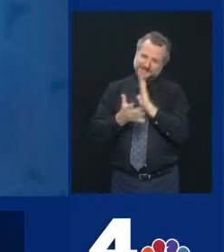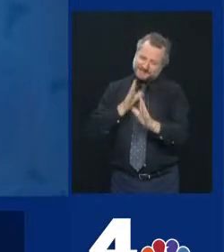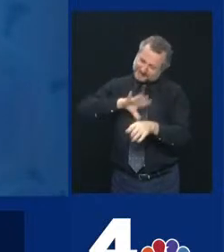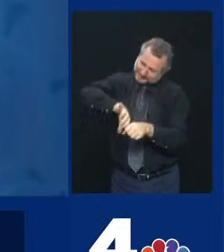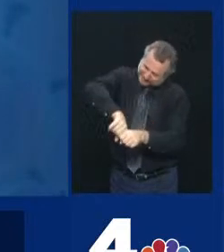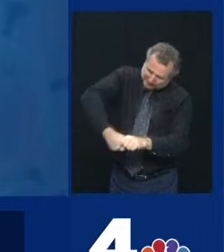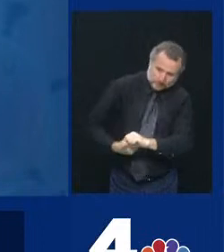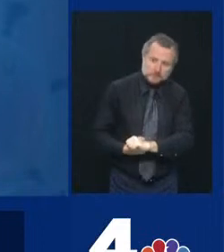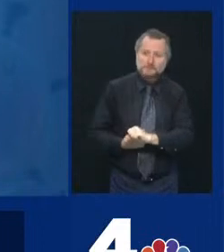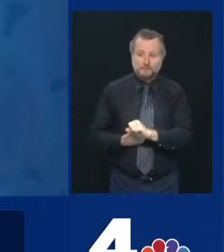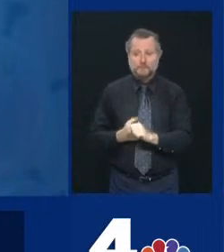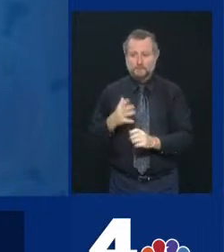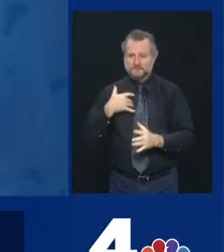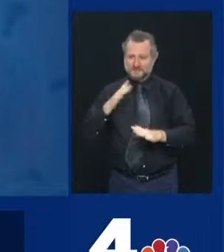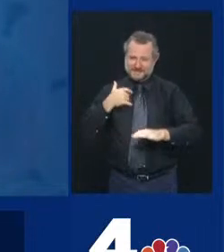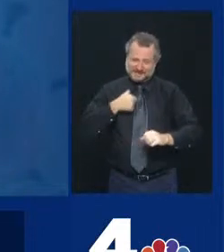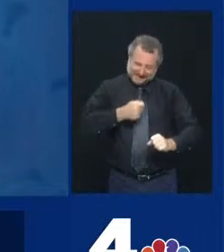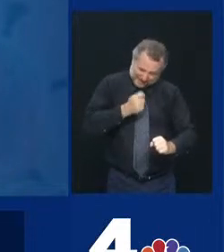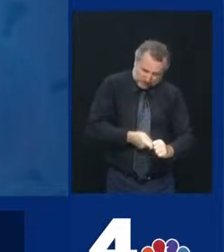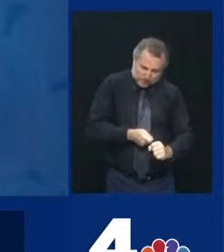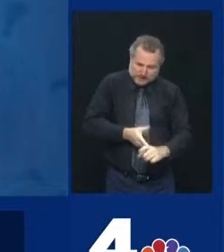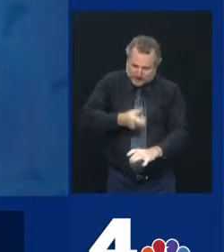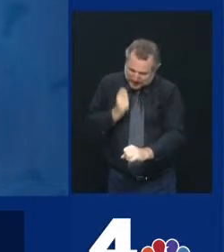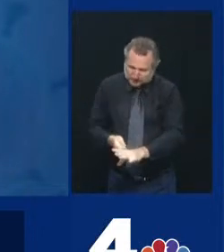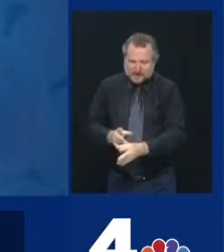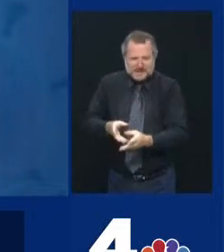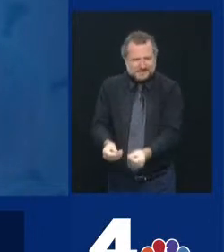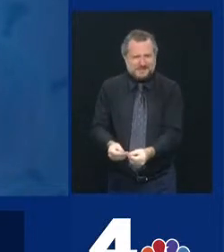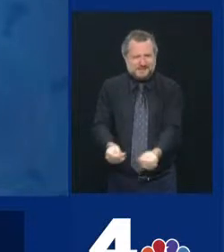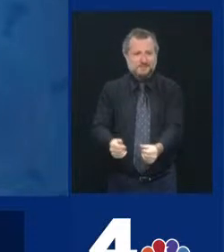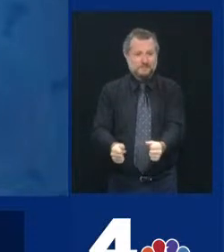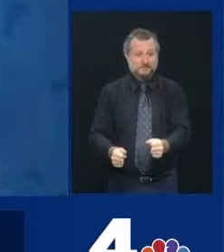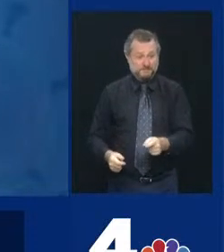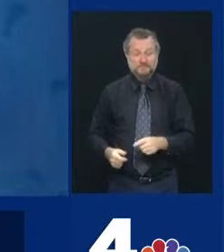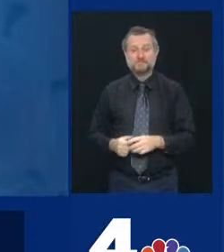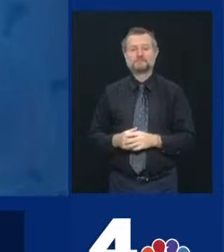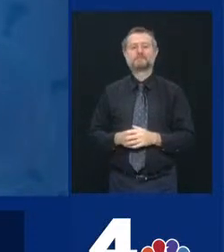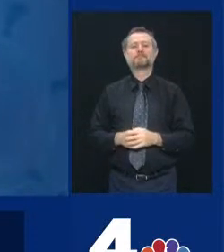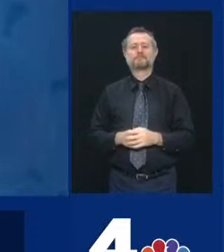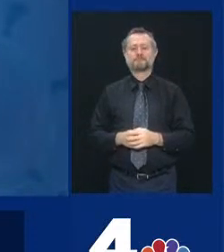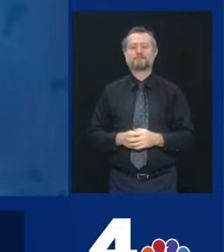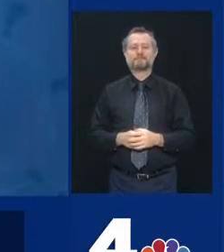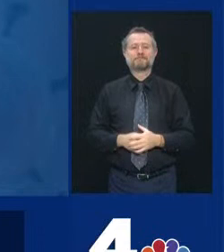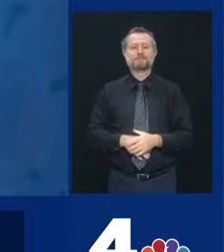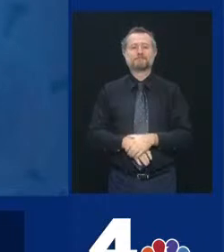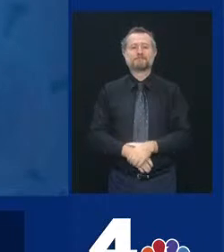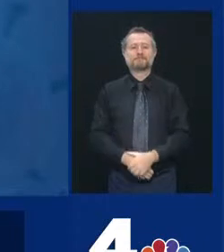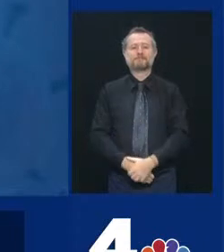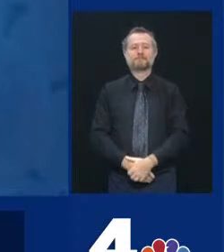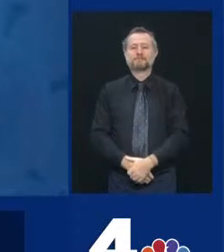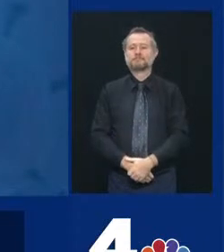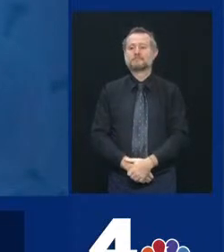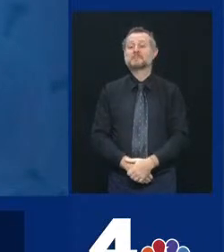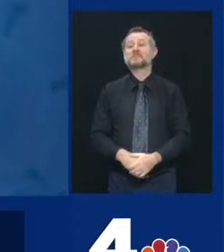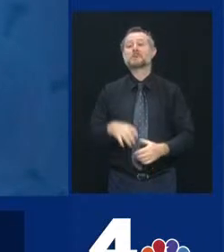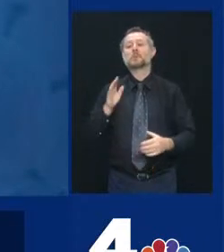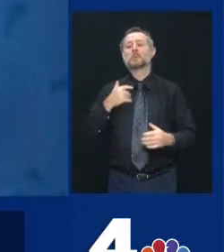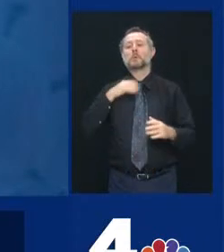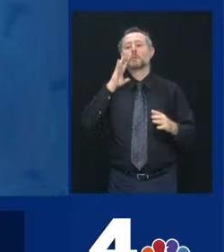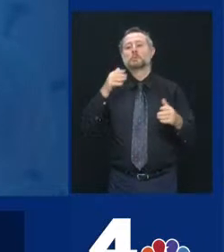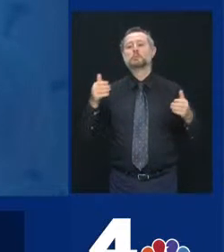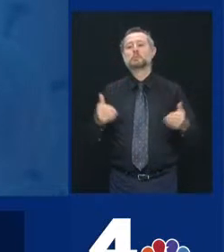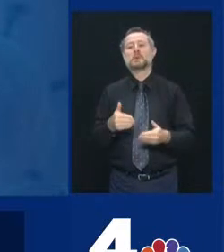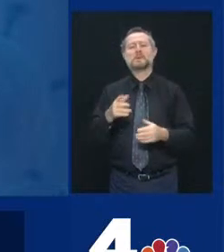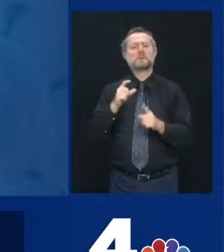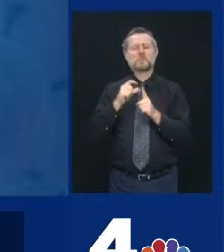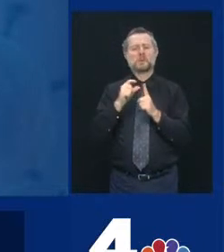Knock for Micah. And the last chapter of COVID this winter will introduce the VAP. Do we know what